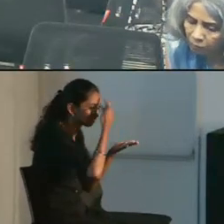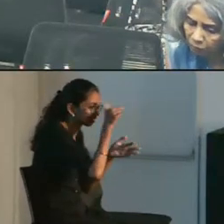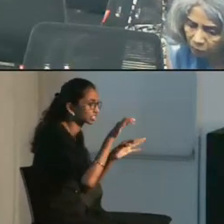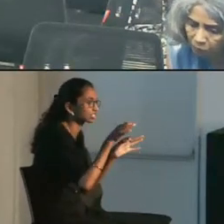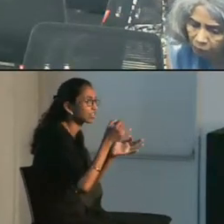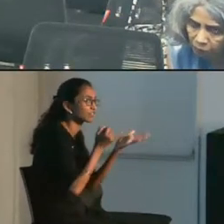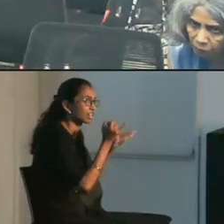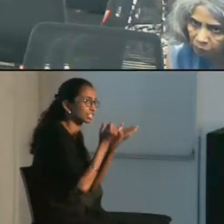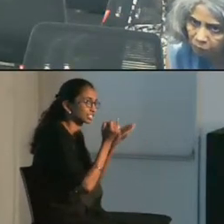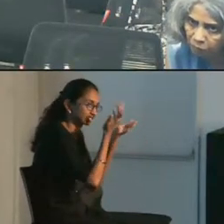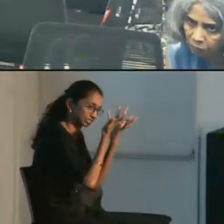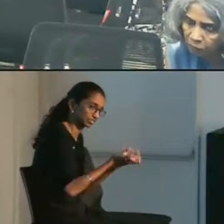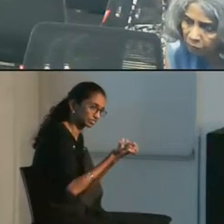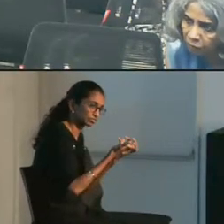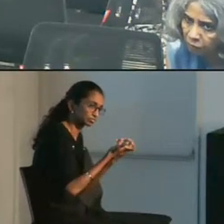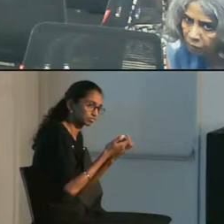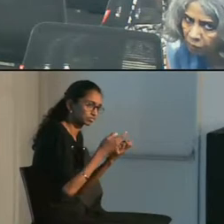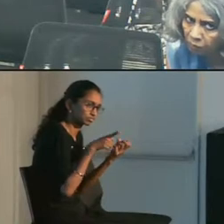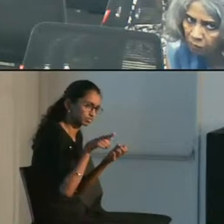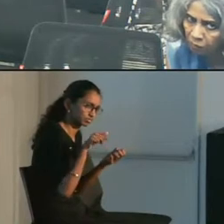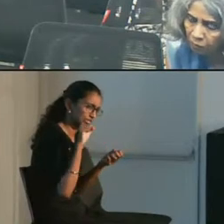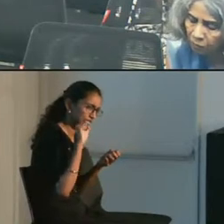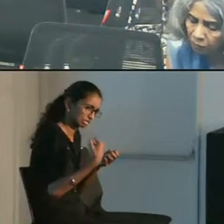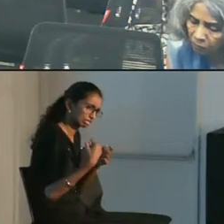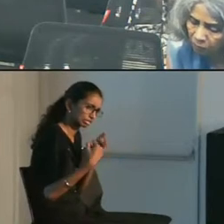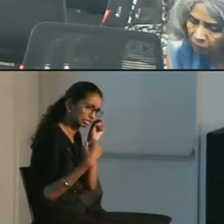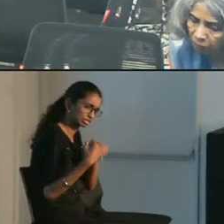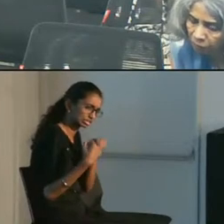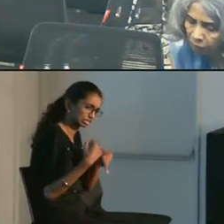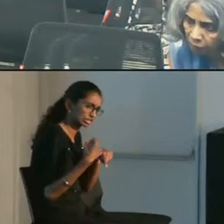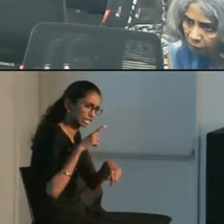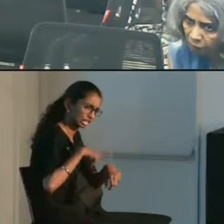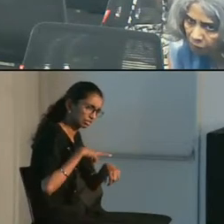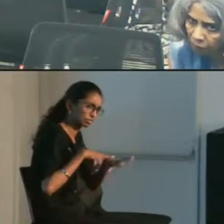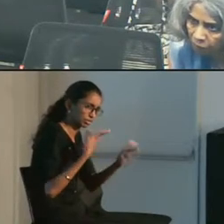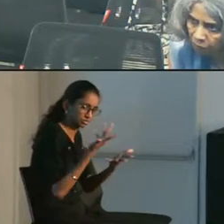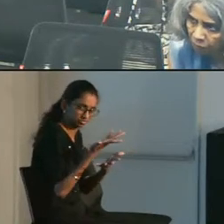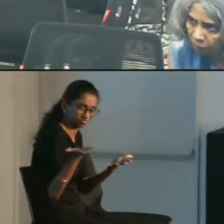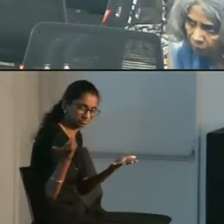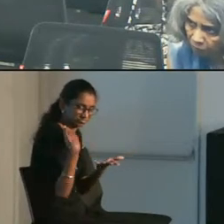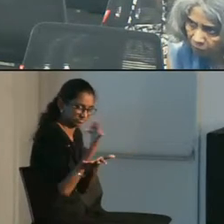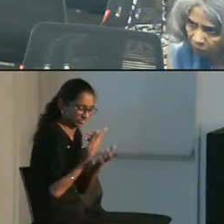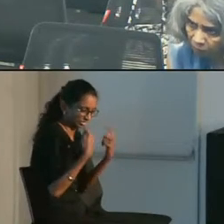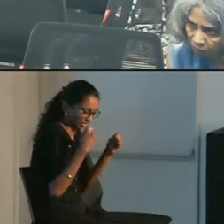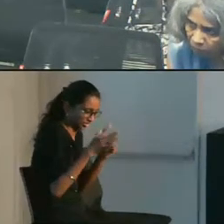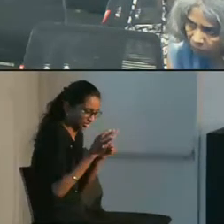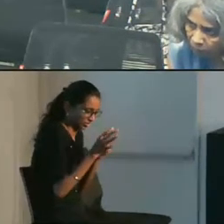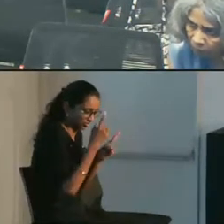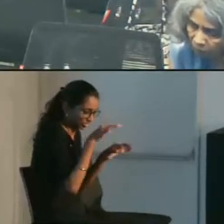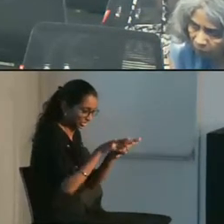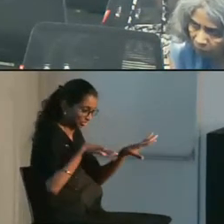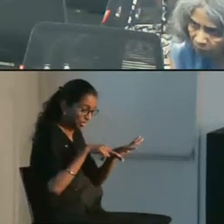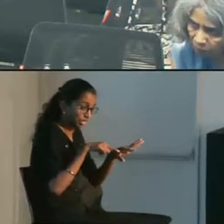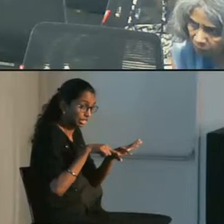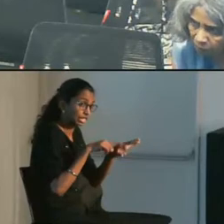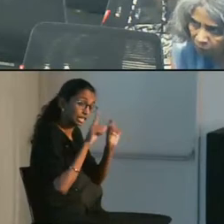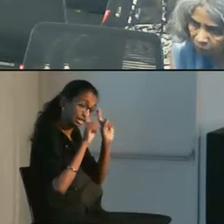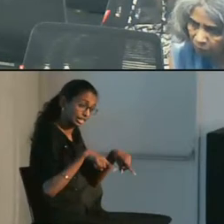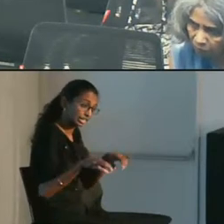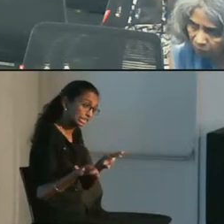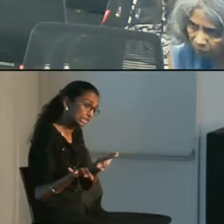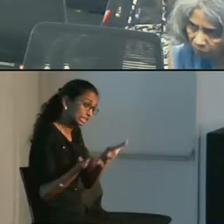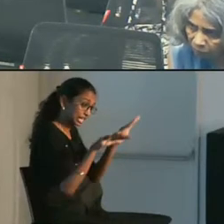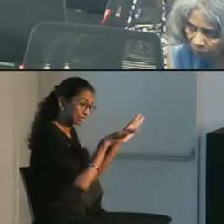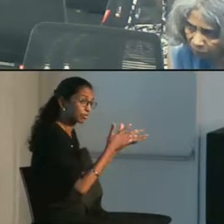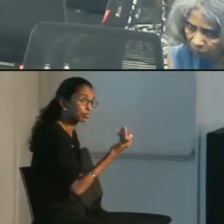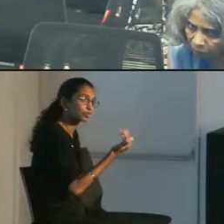is, can this movement, or whatever movements we try to do in the urban spaces, can it permeate to the rural